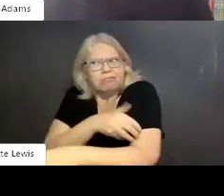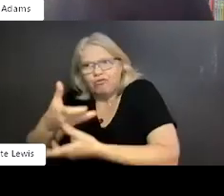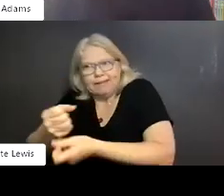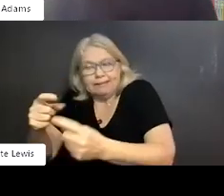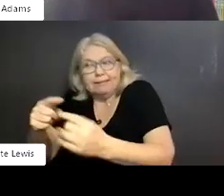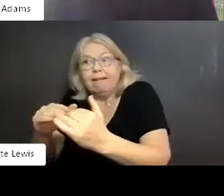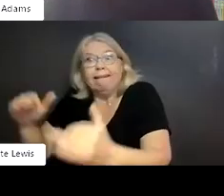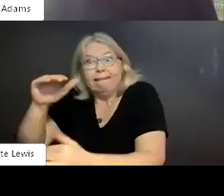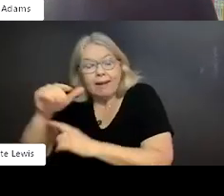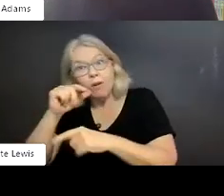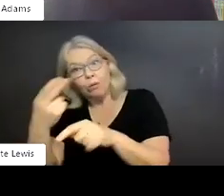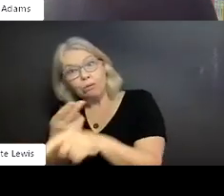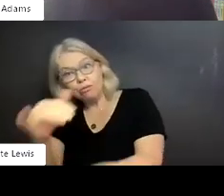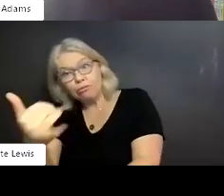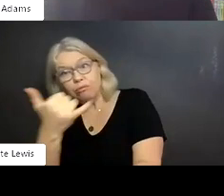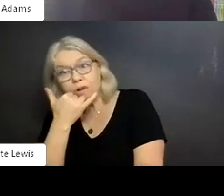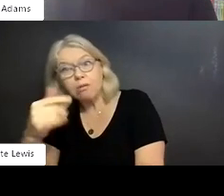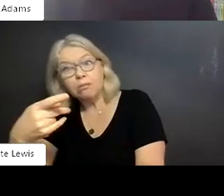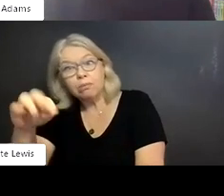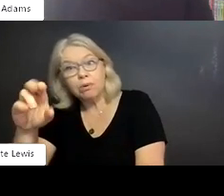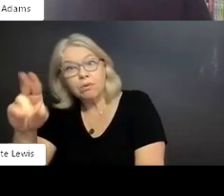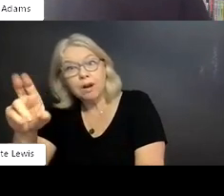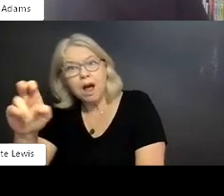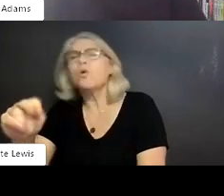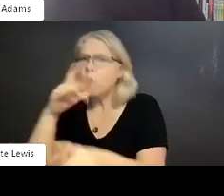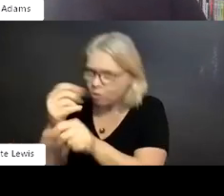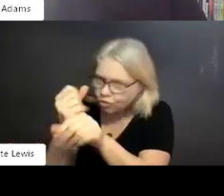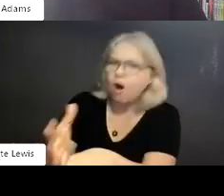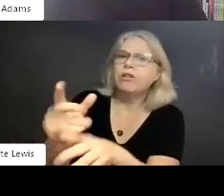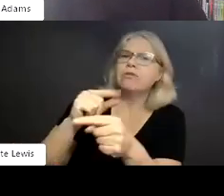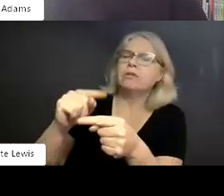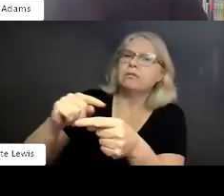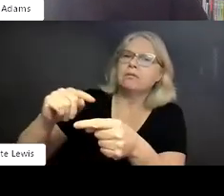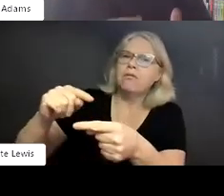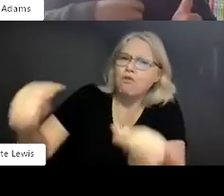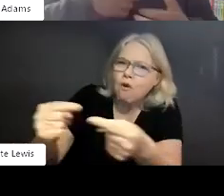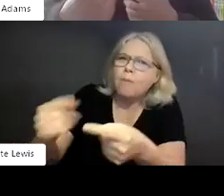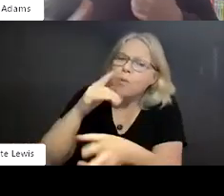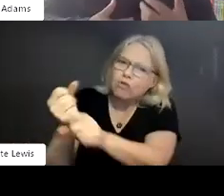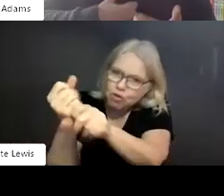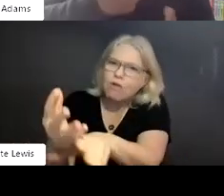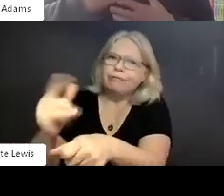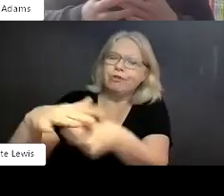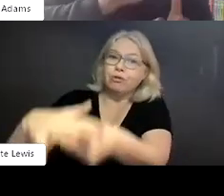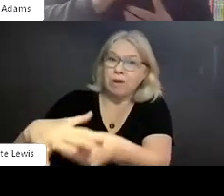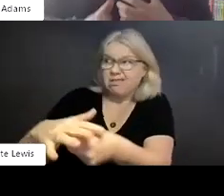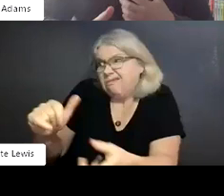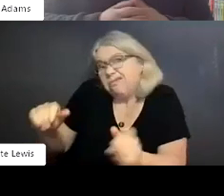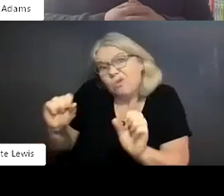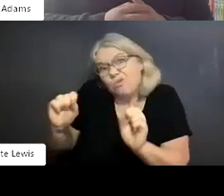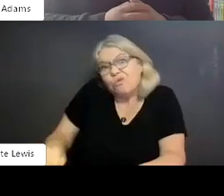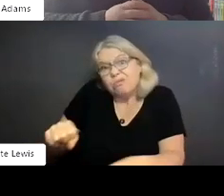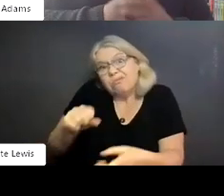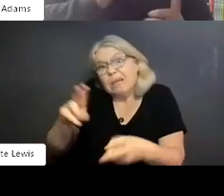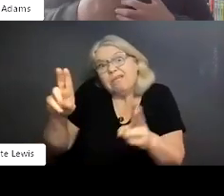to a non-binary person living in dementia, and in turn could be elder abuse. And all these different things, and there's very